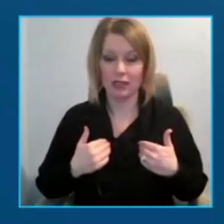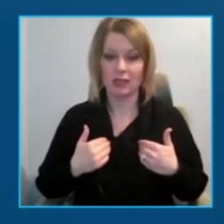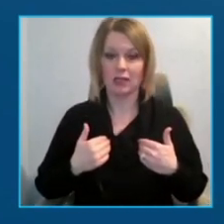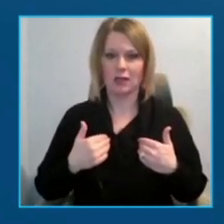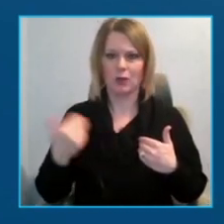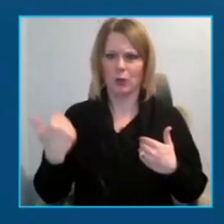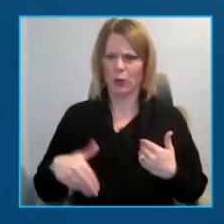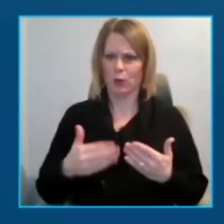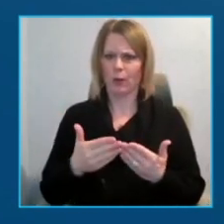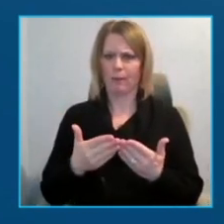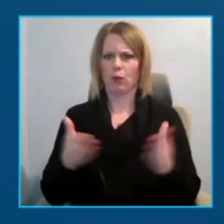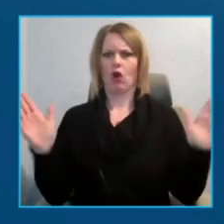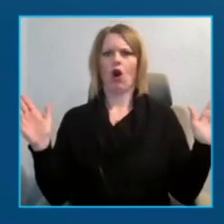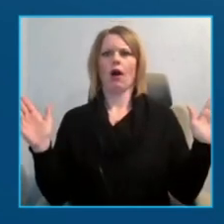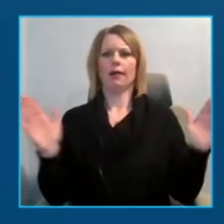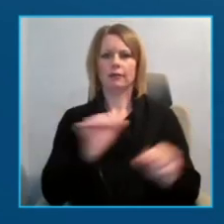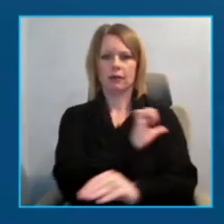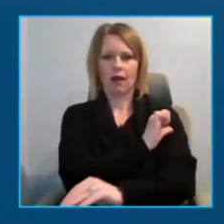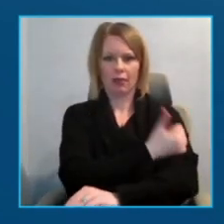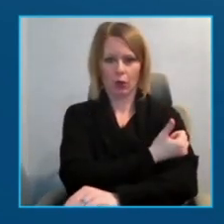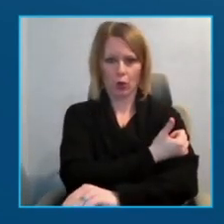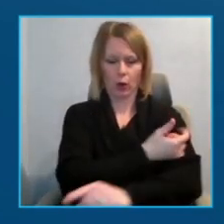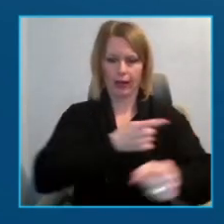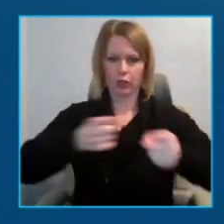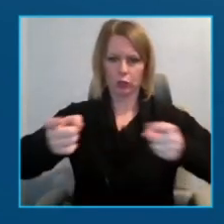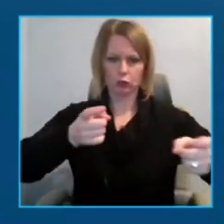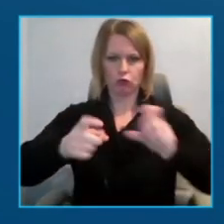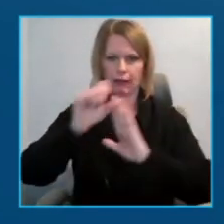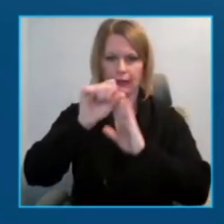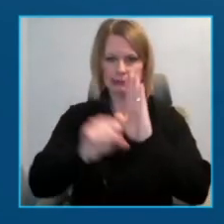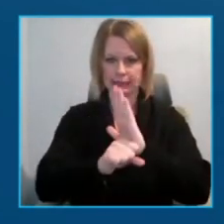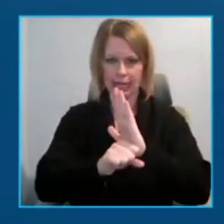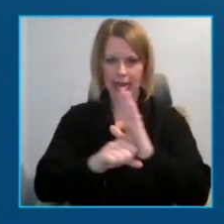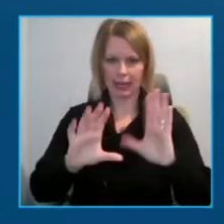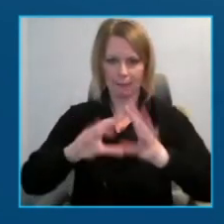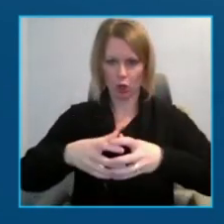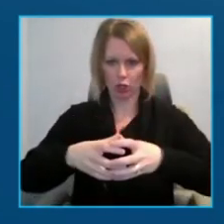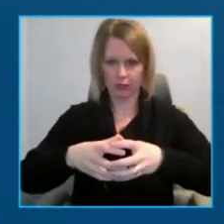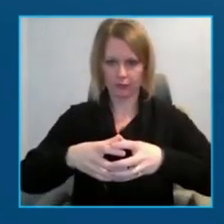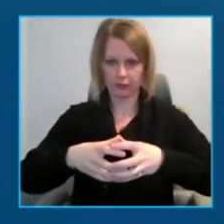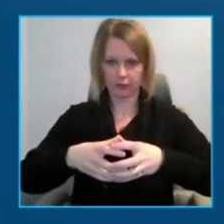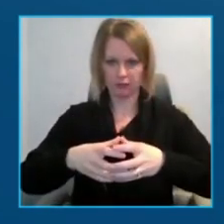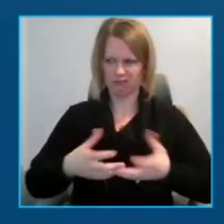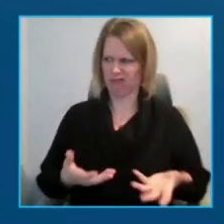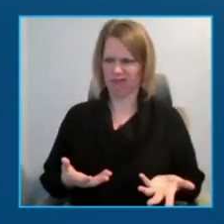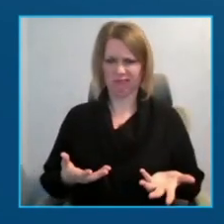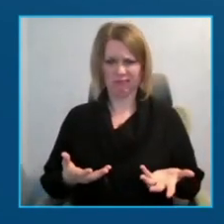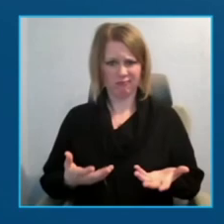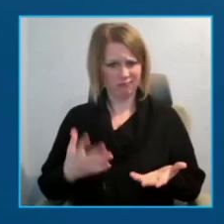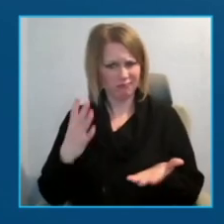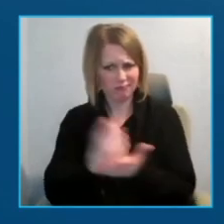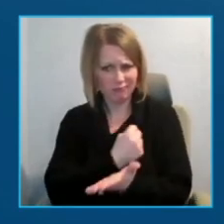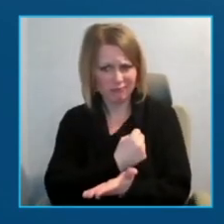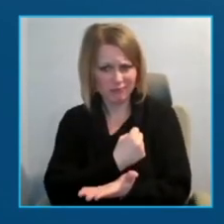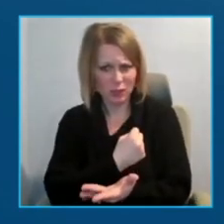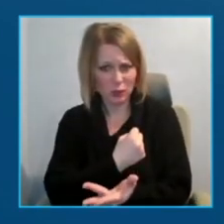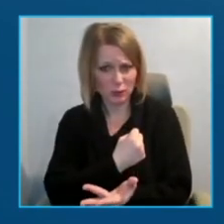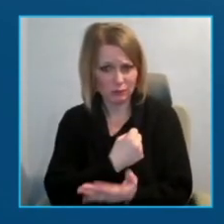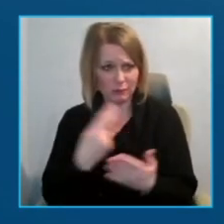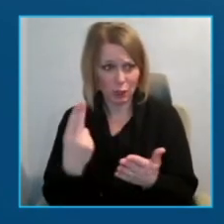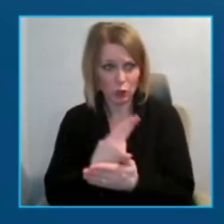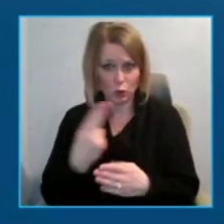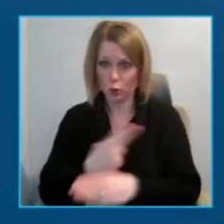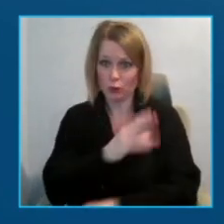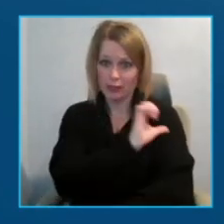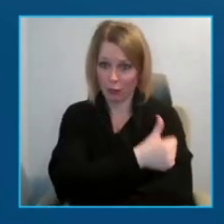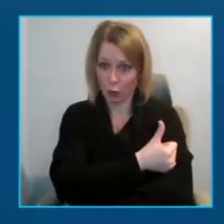authority over state parties. Should it exercise that authority judiciously? The answer is yes.